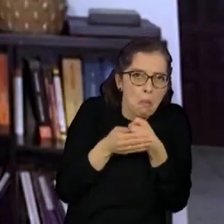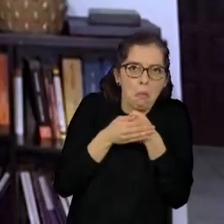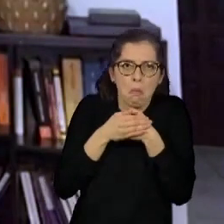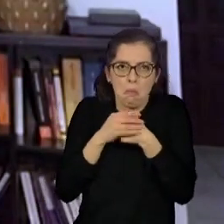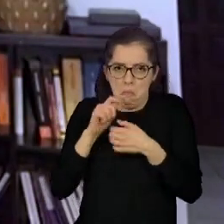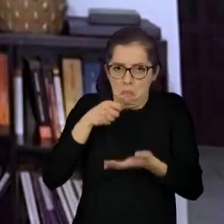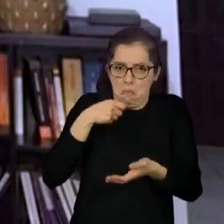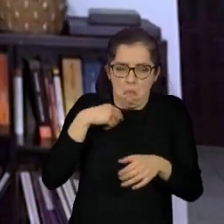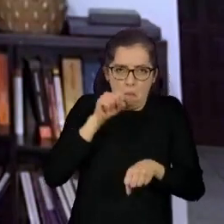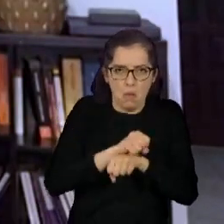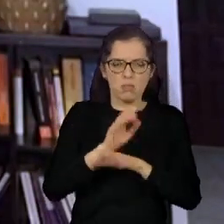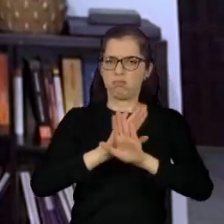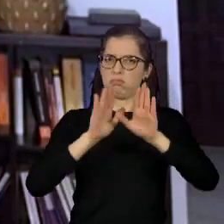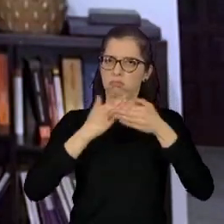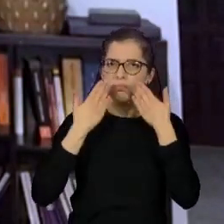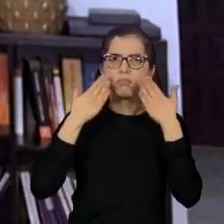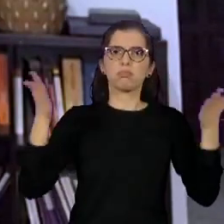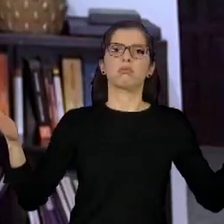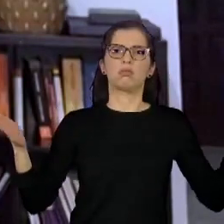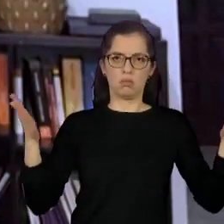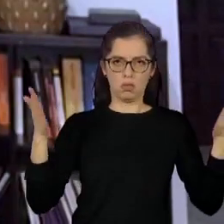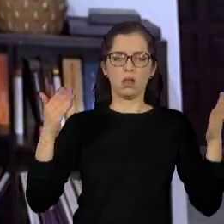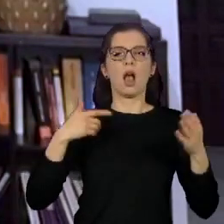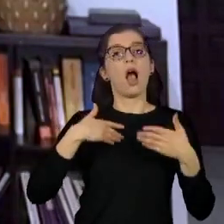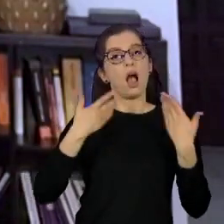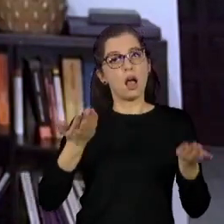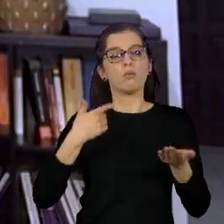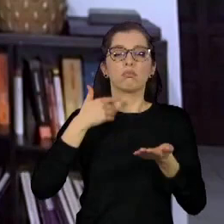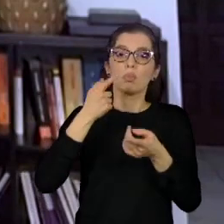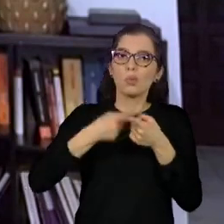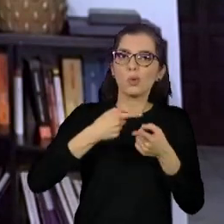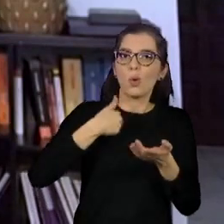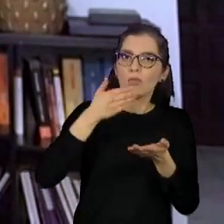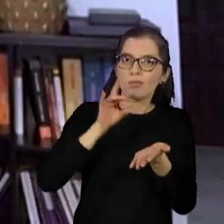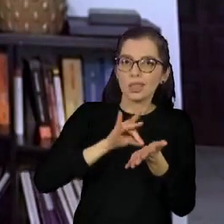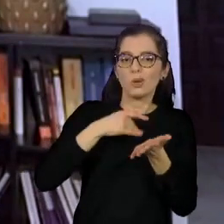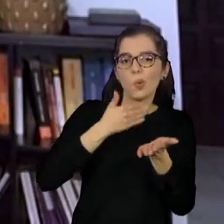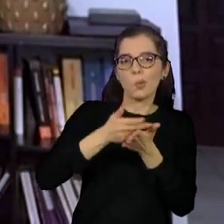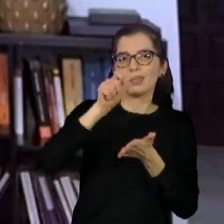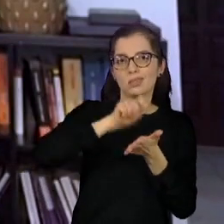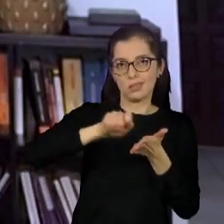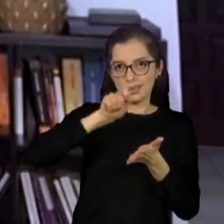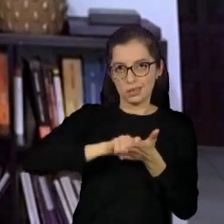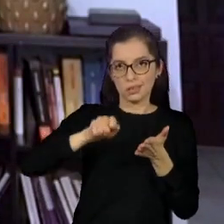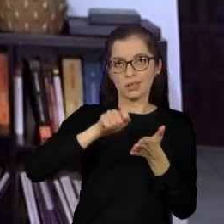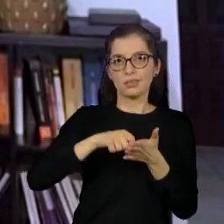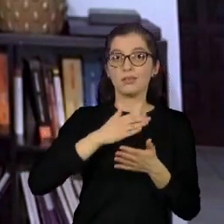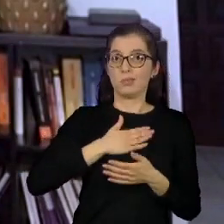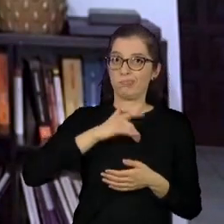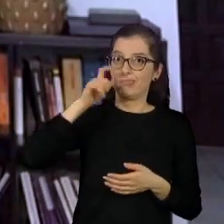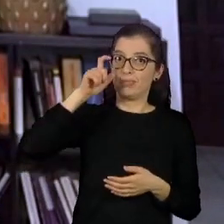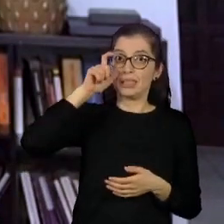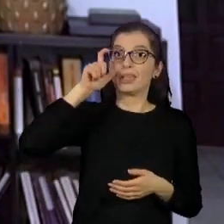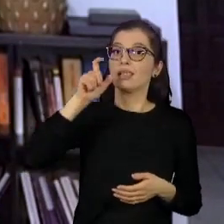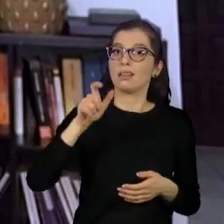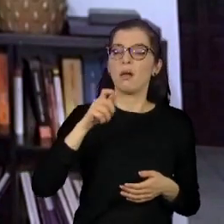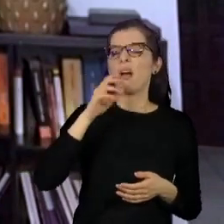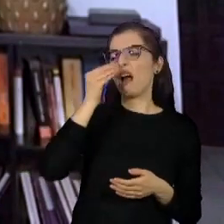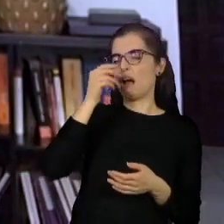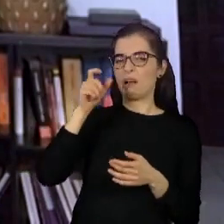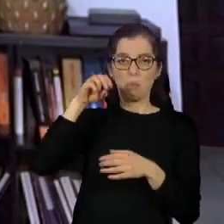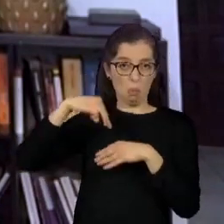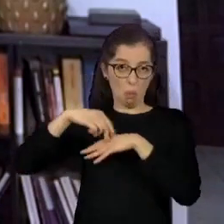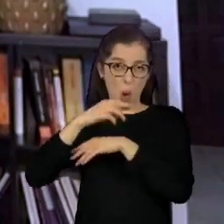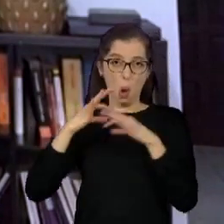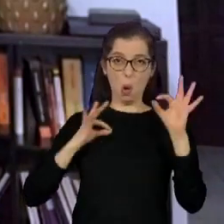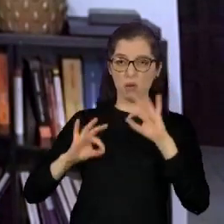hiding. Because actually, when I started out writing, I would just pretend that I was not interested in fashion or in makeup. Because I